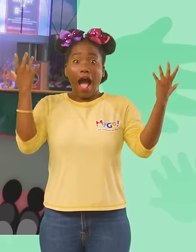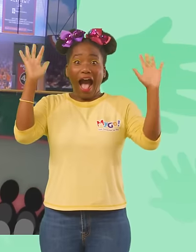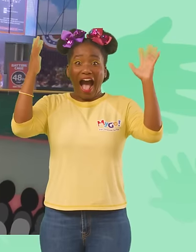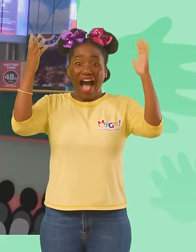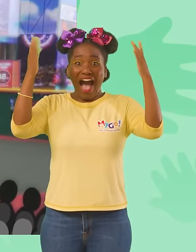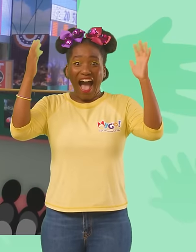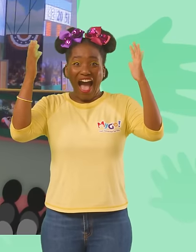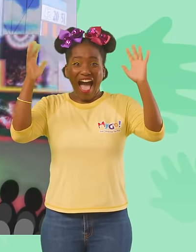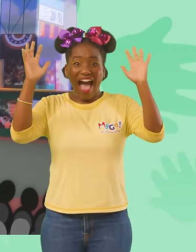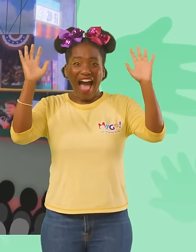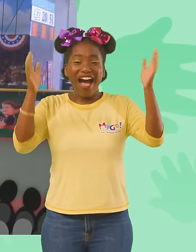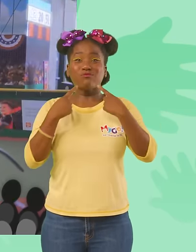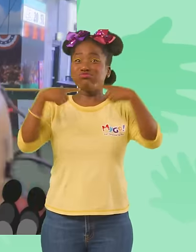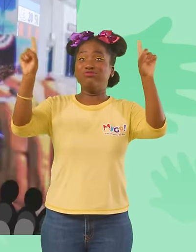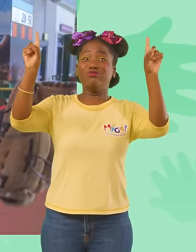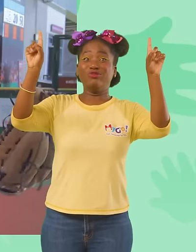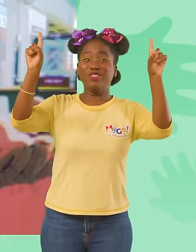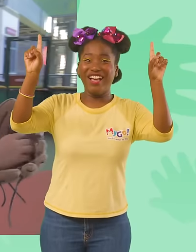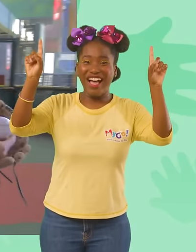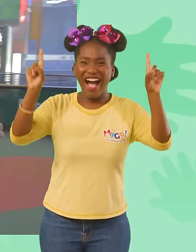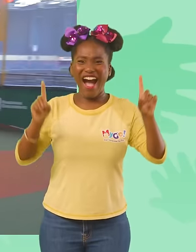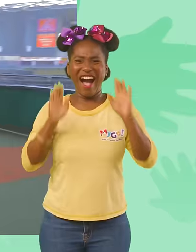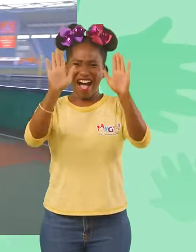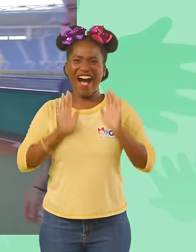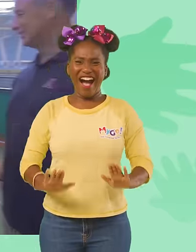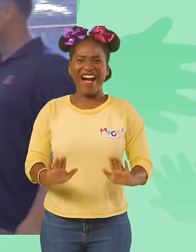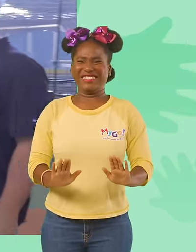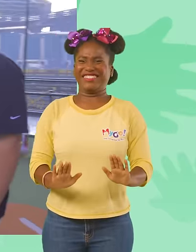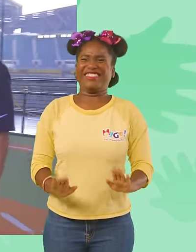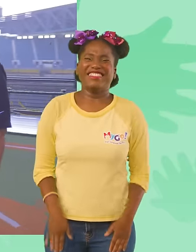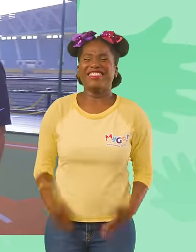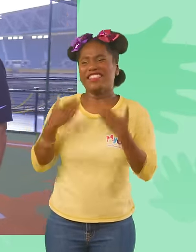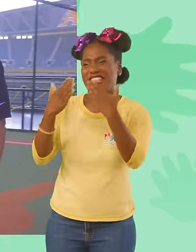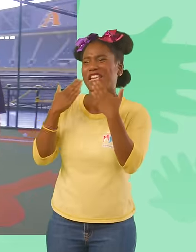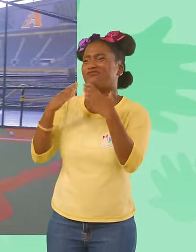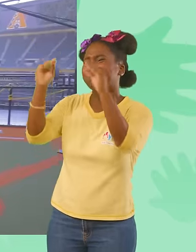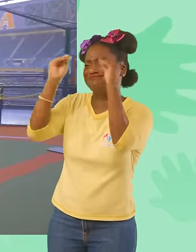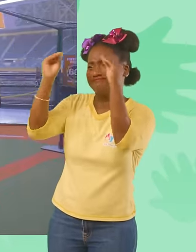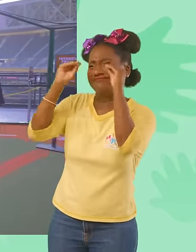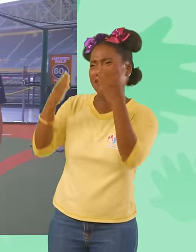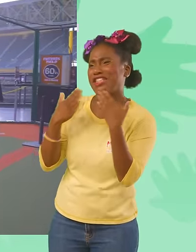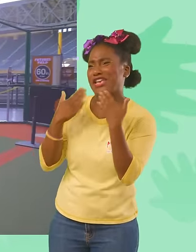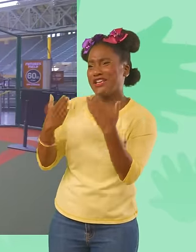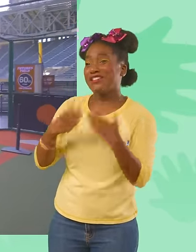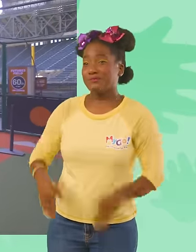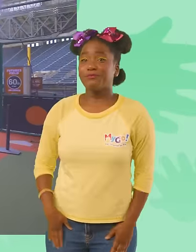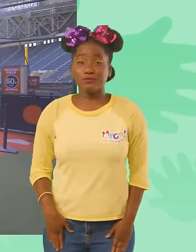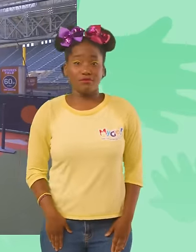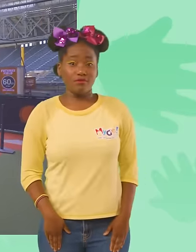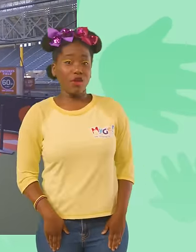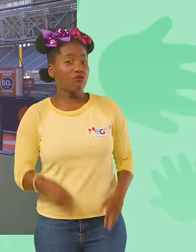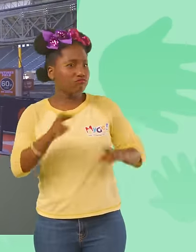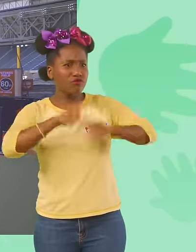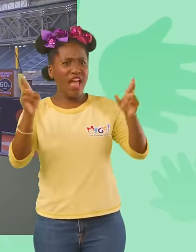Nice! Oh, yeah! I did it! Whoa! That was awesome! Thank you so much for teaching me. Blippi, looks